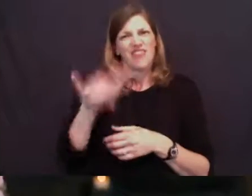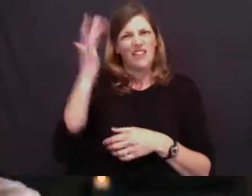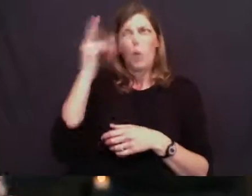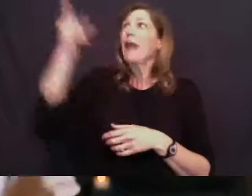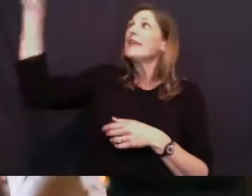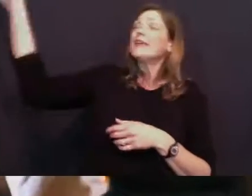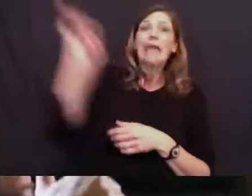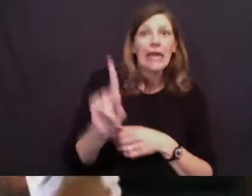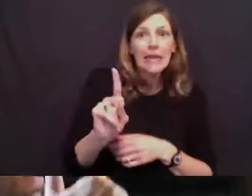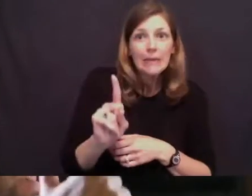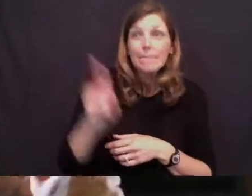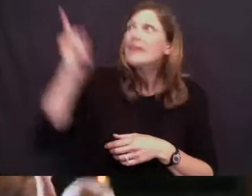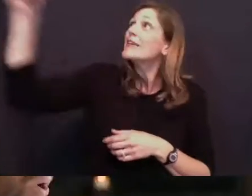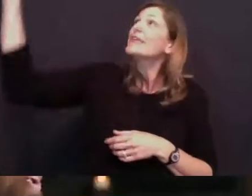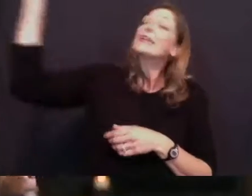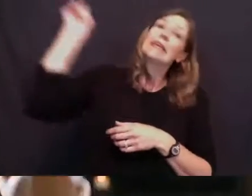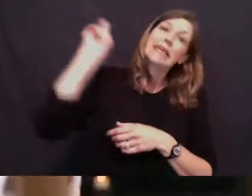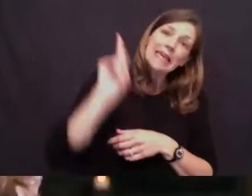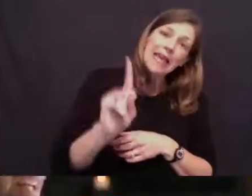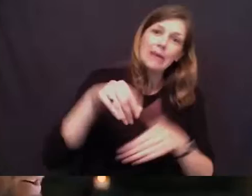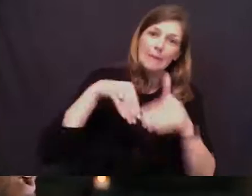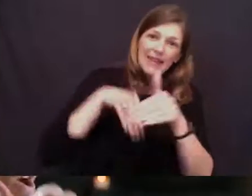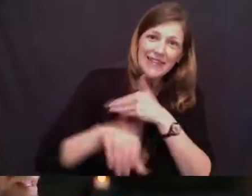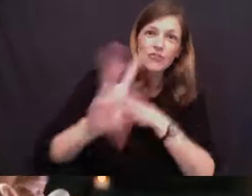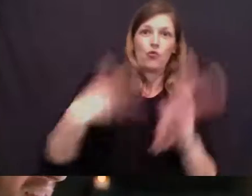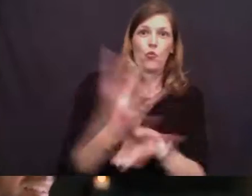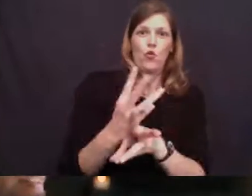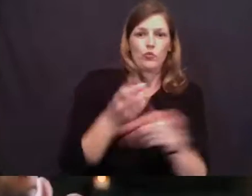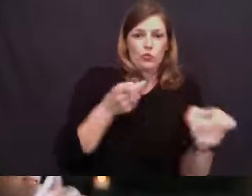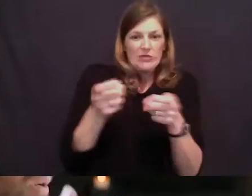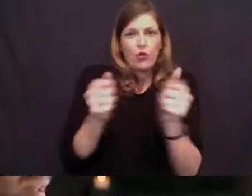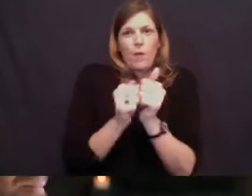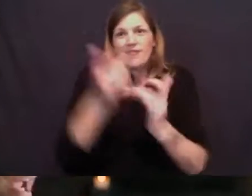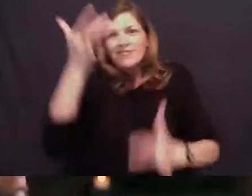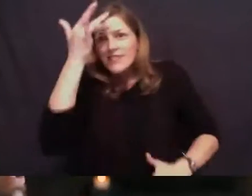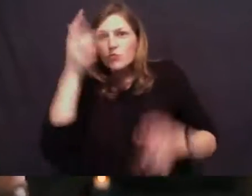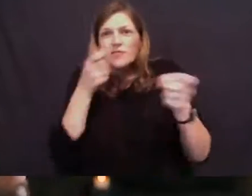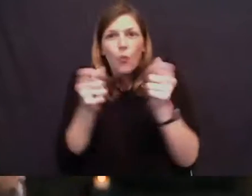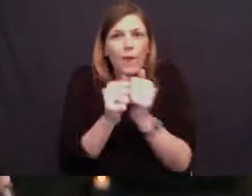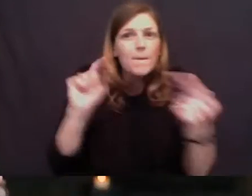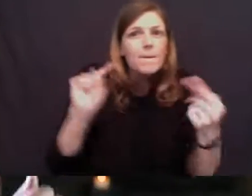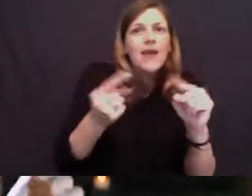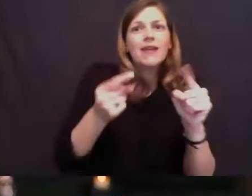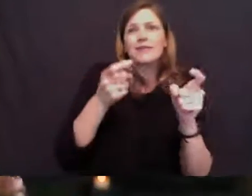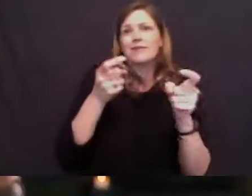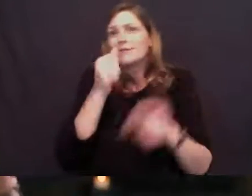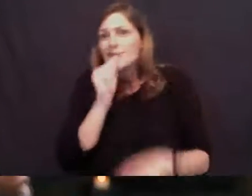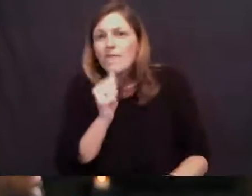Easter. He came into this world to deal with the sickness, to deal with the pain, to deal with the suffering. And